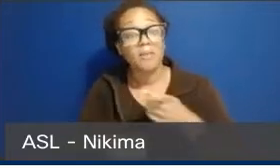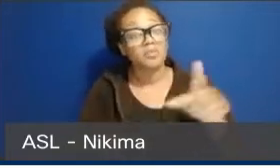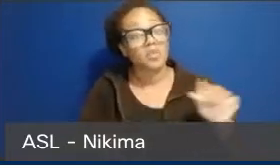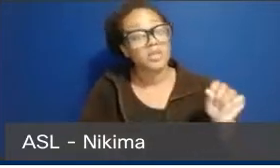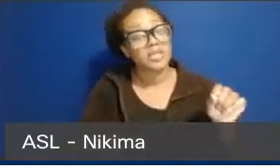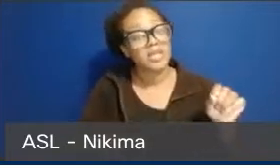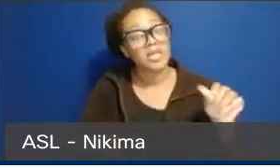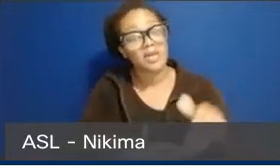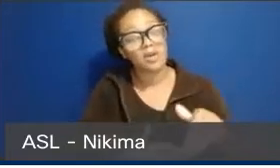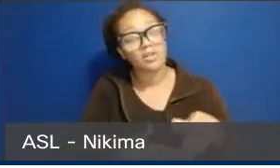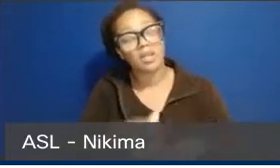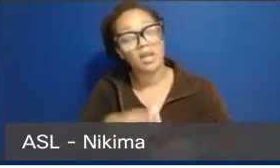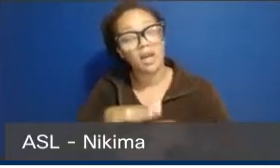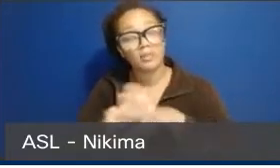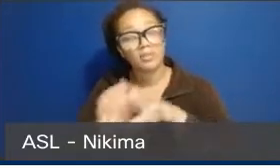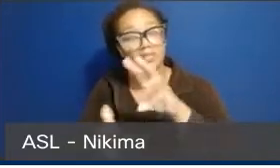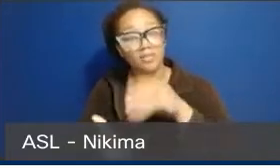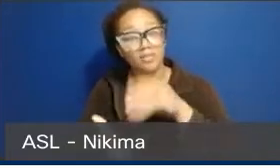to